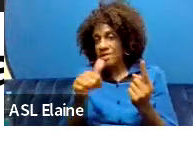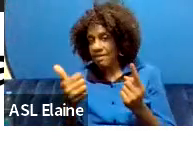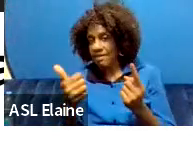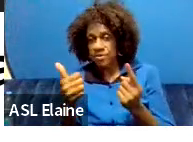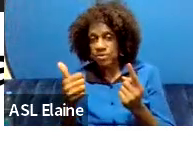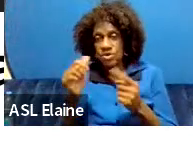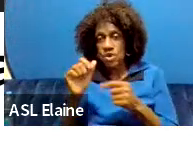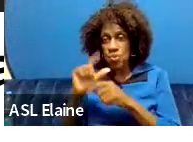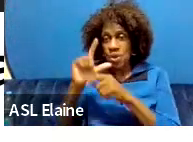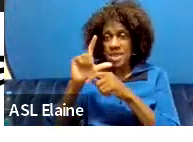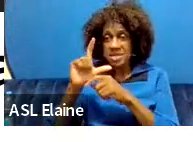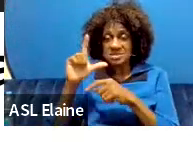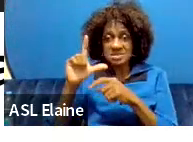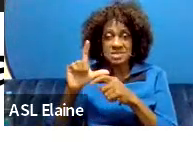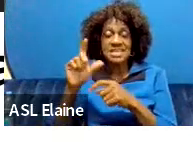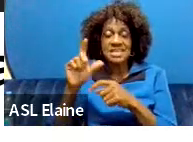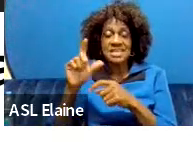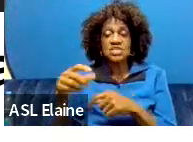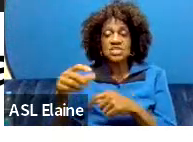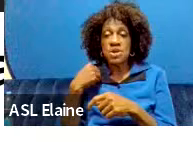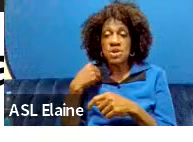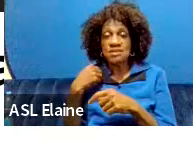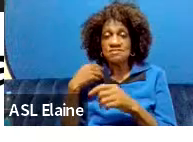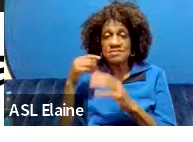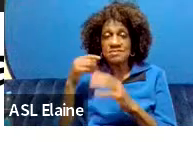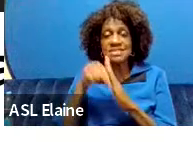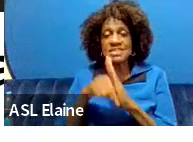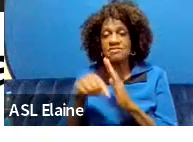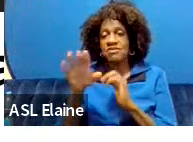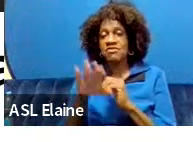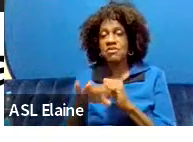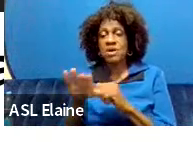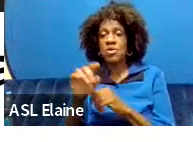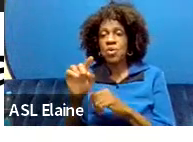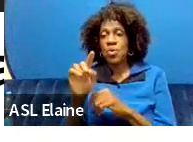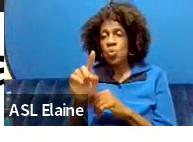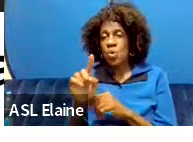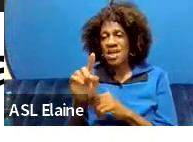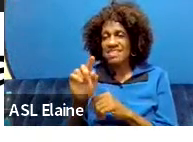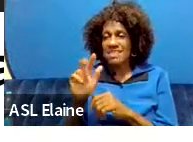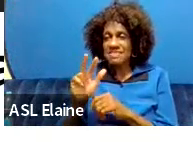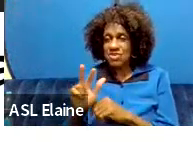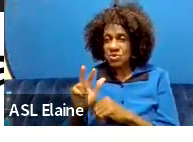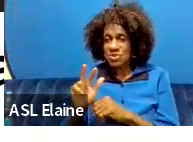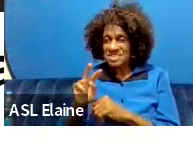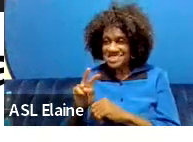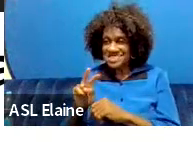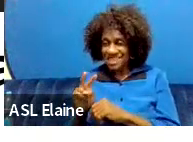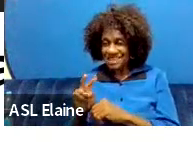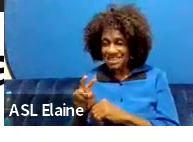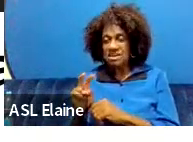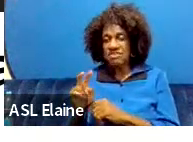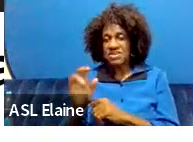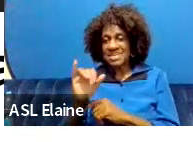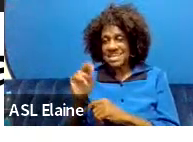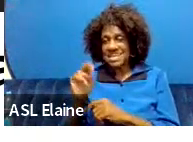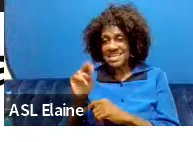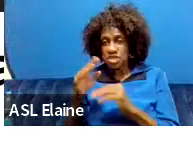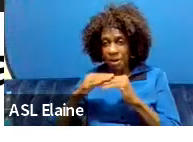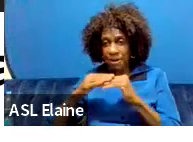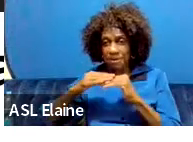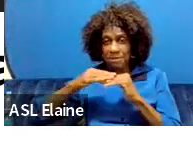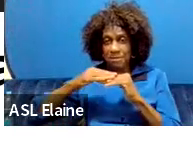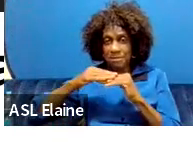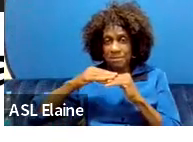Raised characters need to have a depth of at least 1/32 of an inch minimum raised above